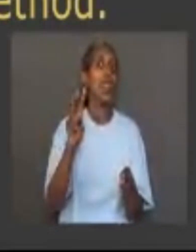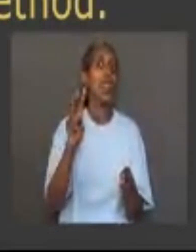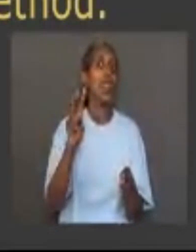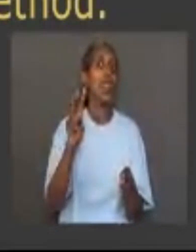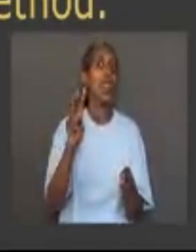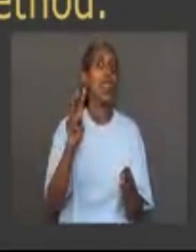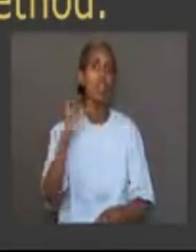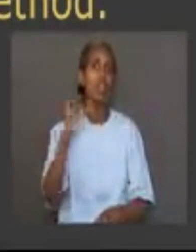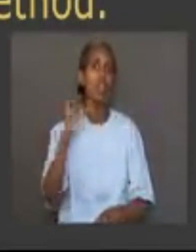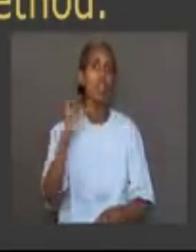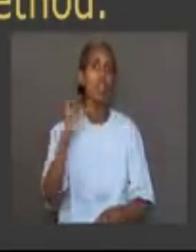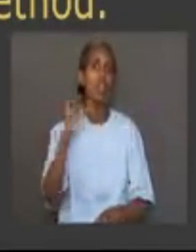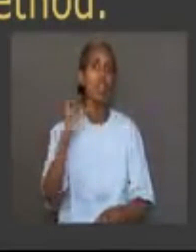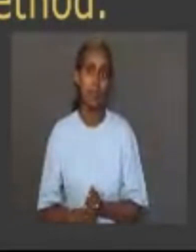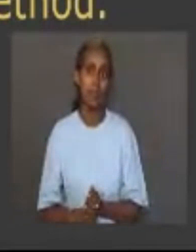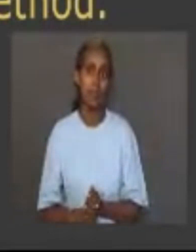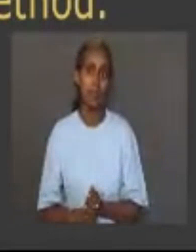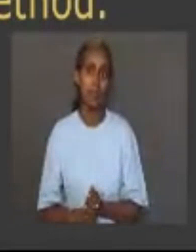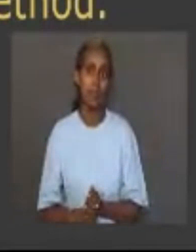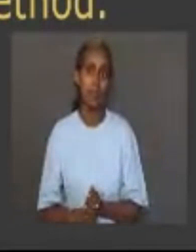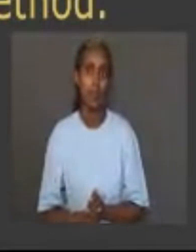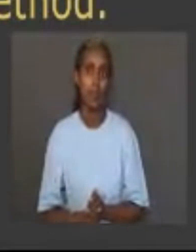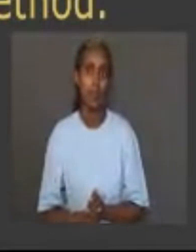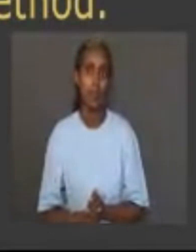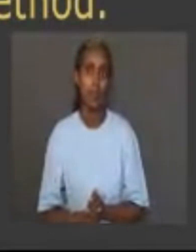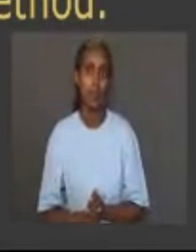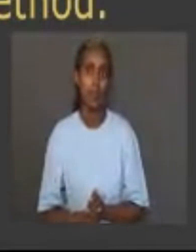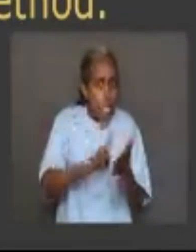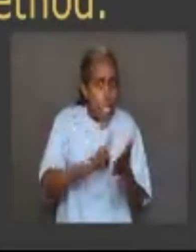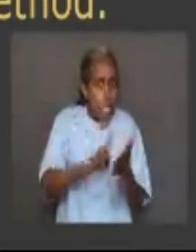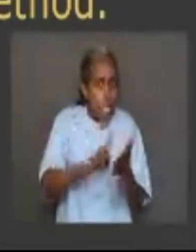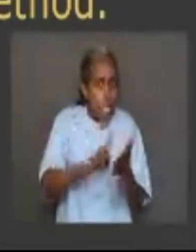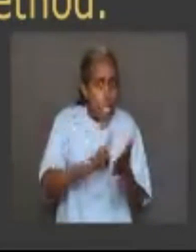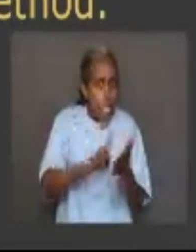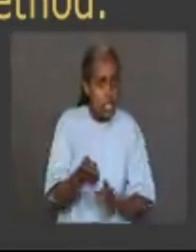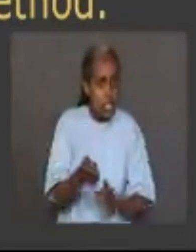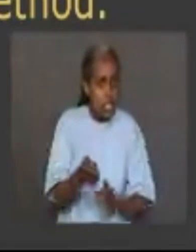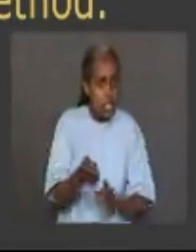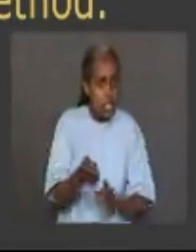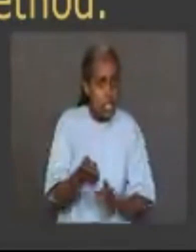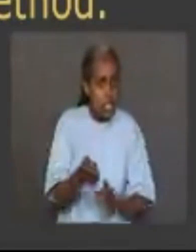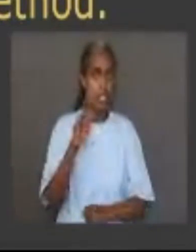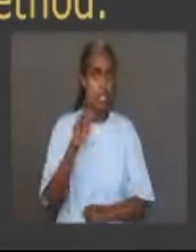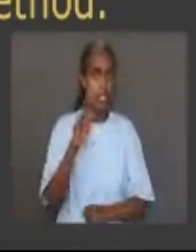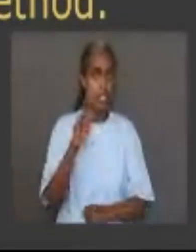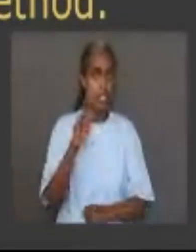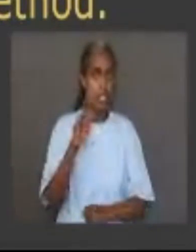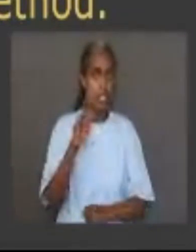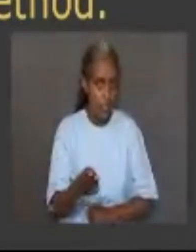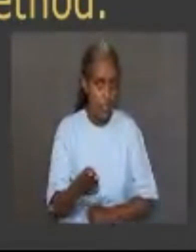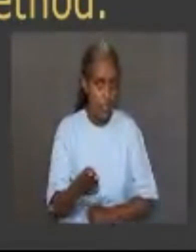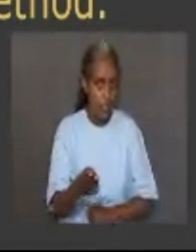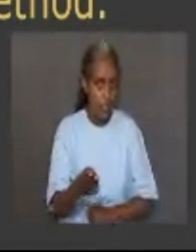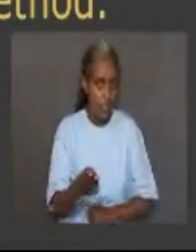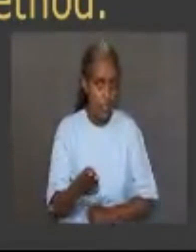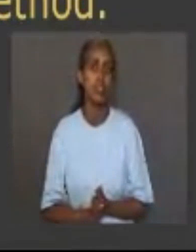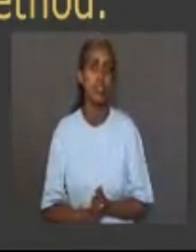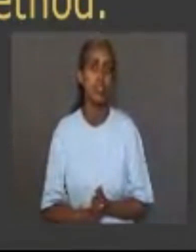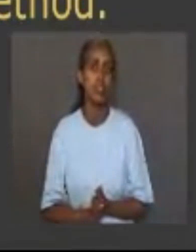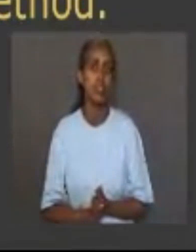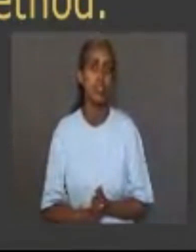so on. What is G intersection H? Can you